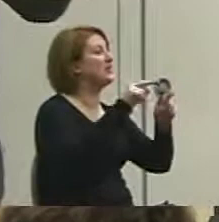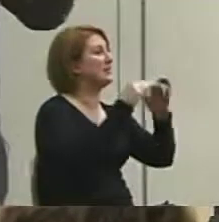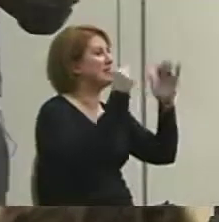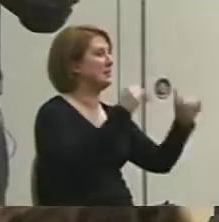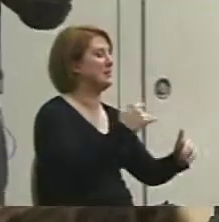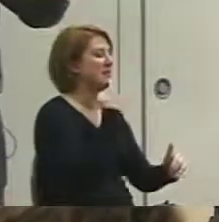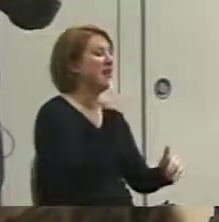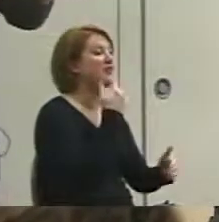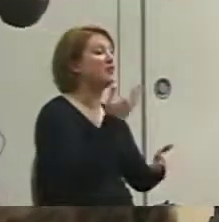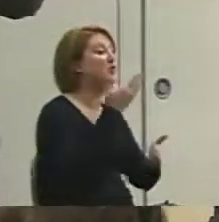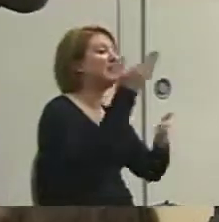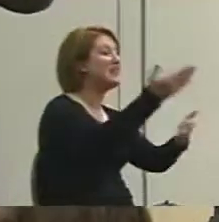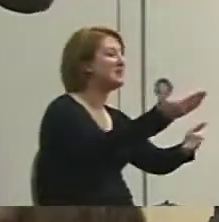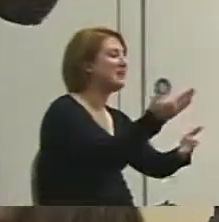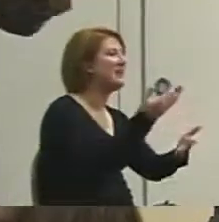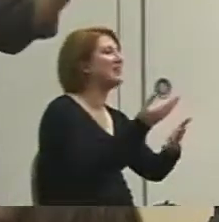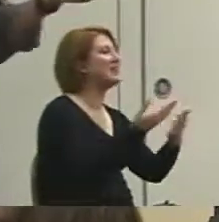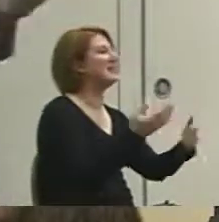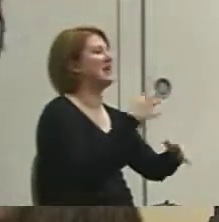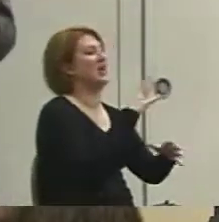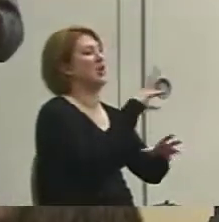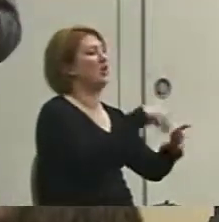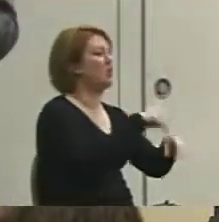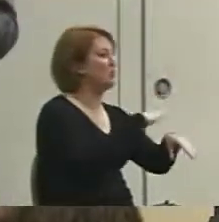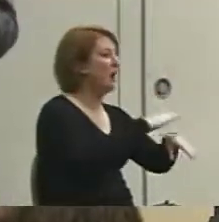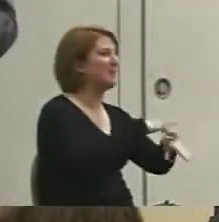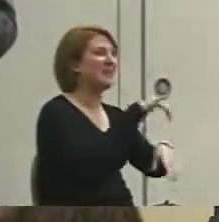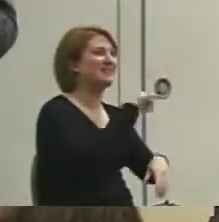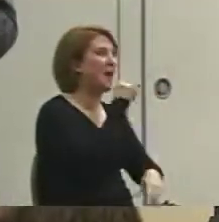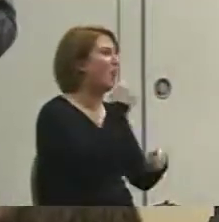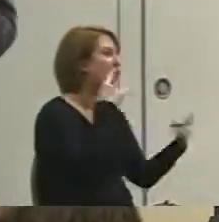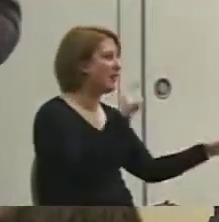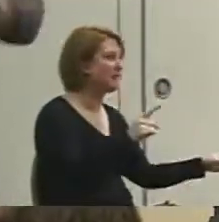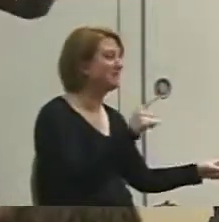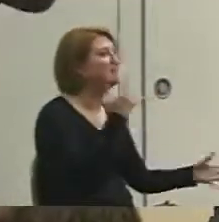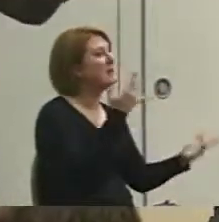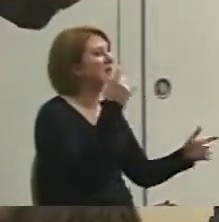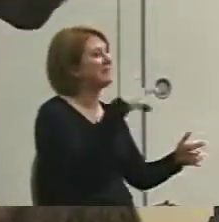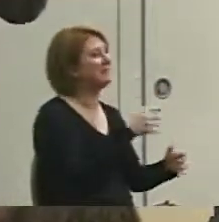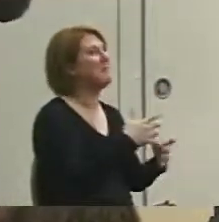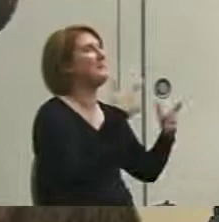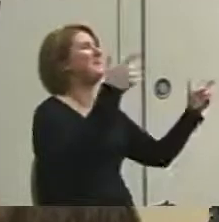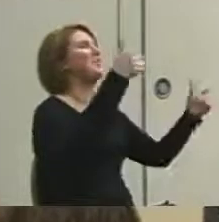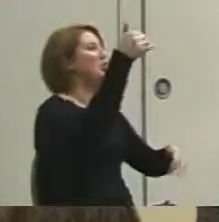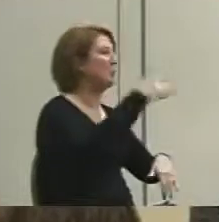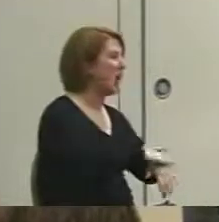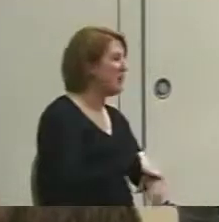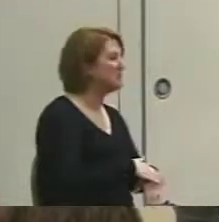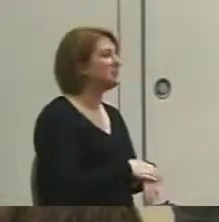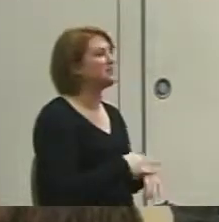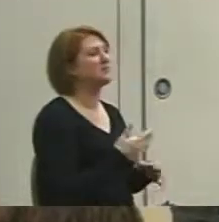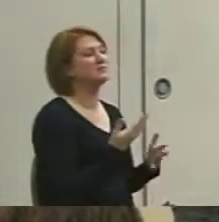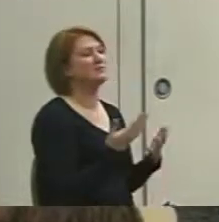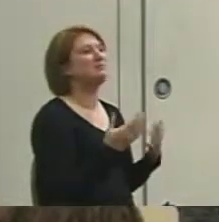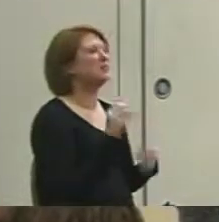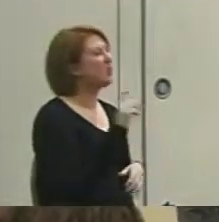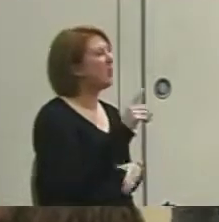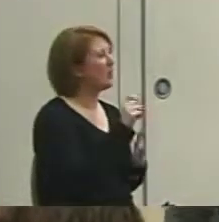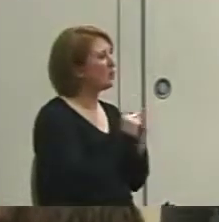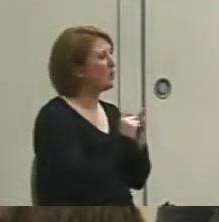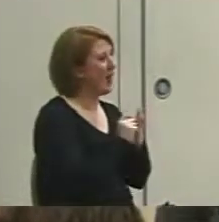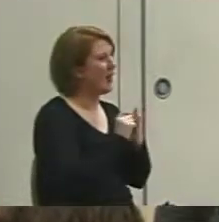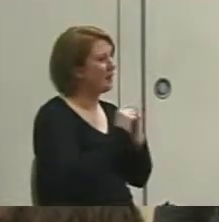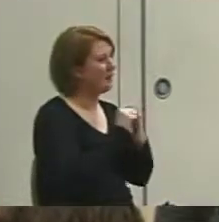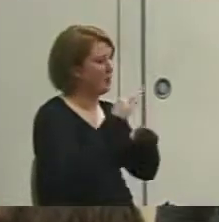given that package that includes prompts and blah, blah, blah, blah, blah, is it working? And if it's not, then maybe we need bigger prompts. But it's okay to even write the